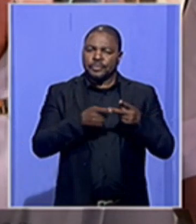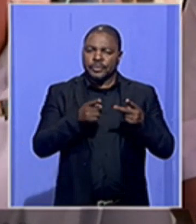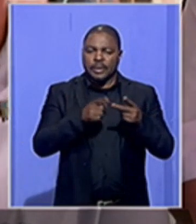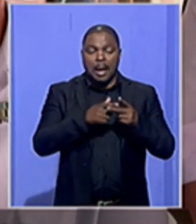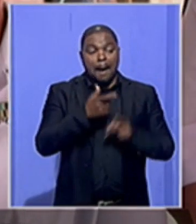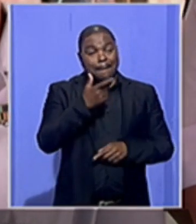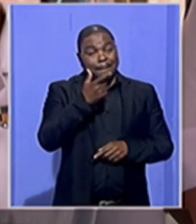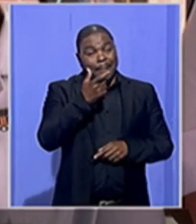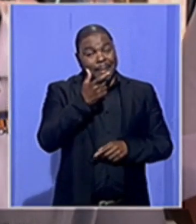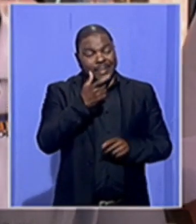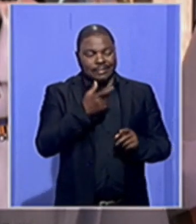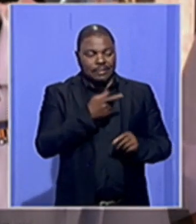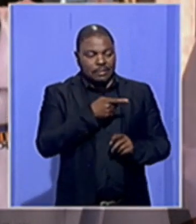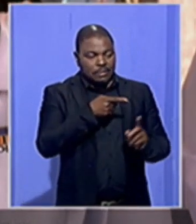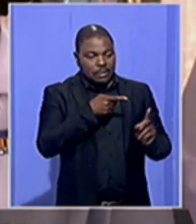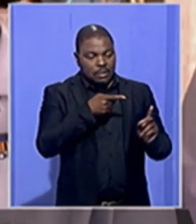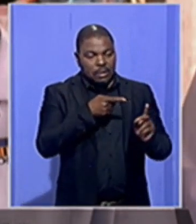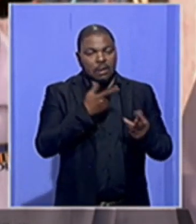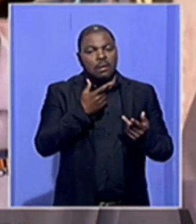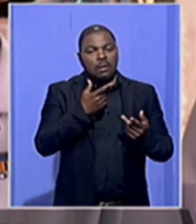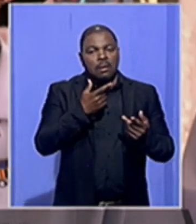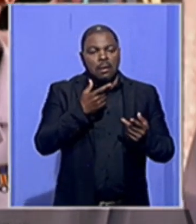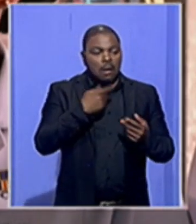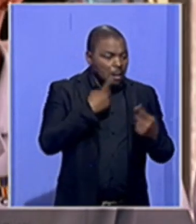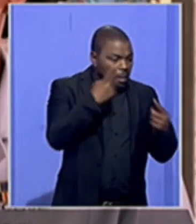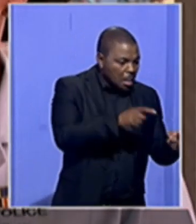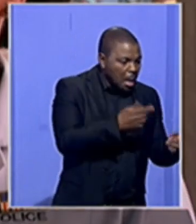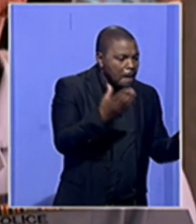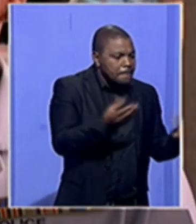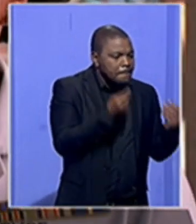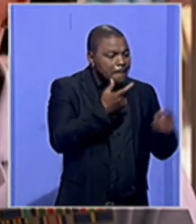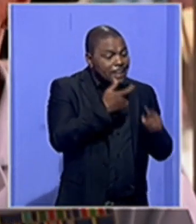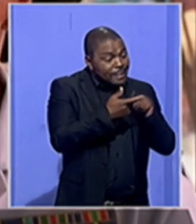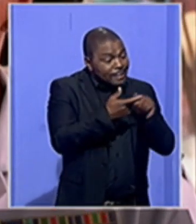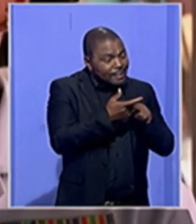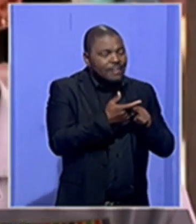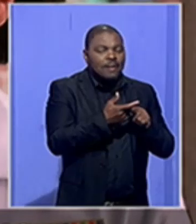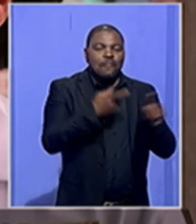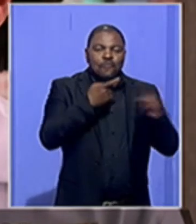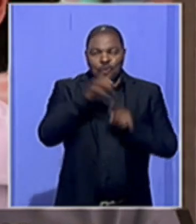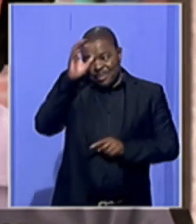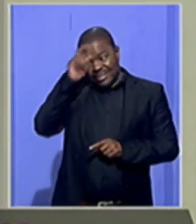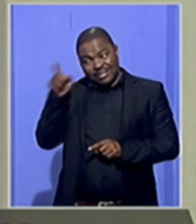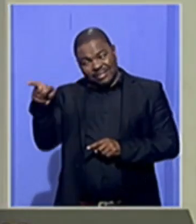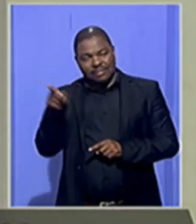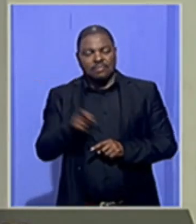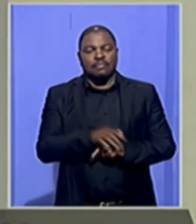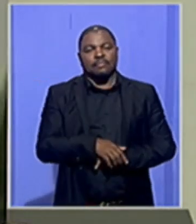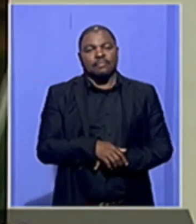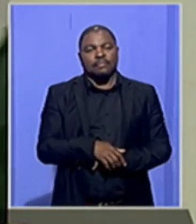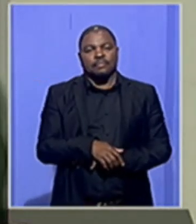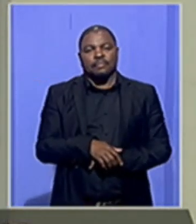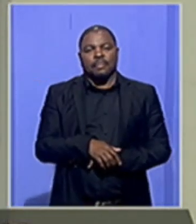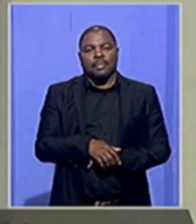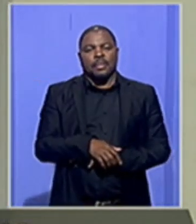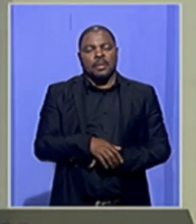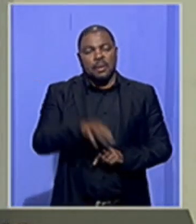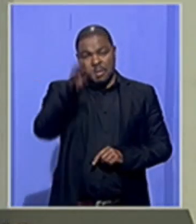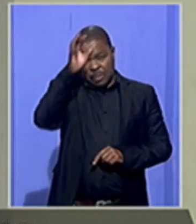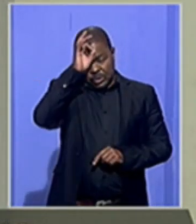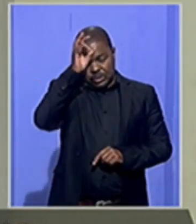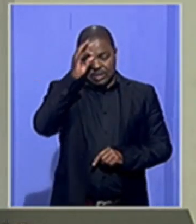pistol or the firearm of the member was found with him, so he was using the same firearm to shoot at the police. Puso e kaile fa itlile go